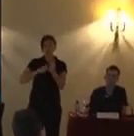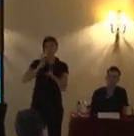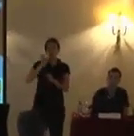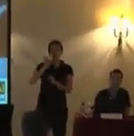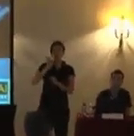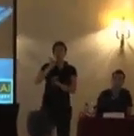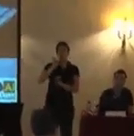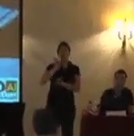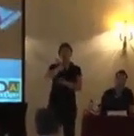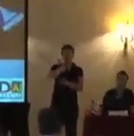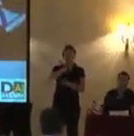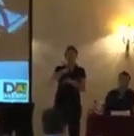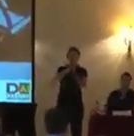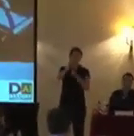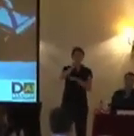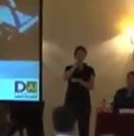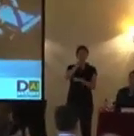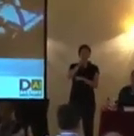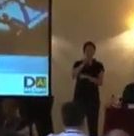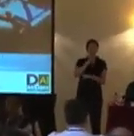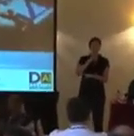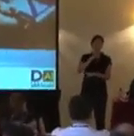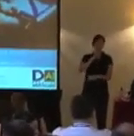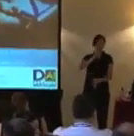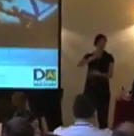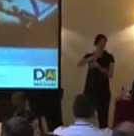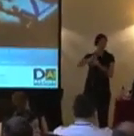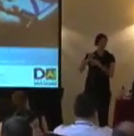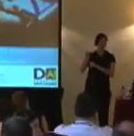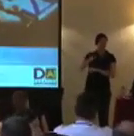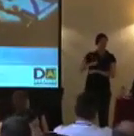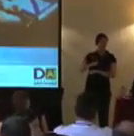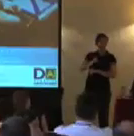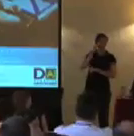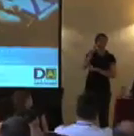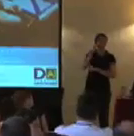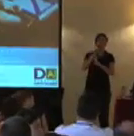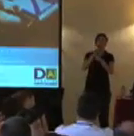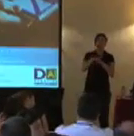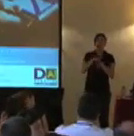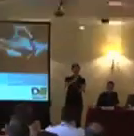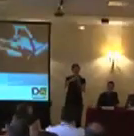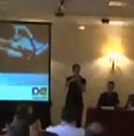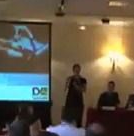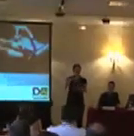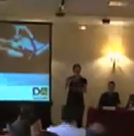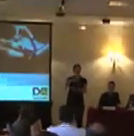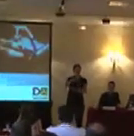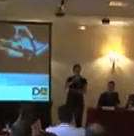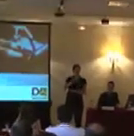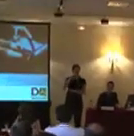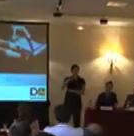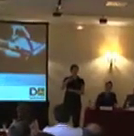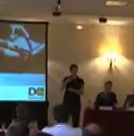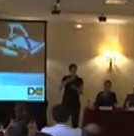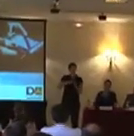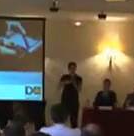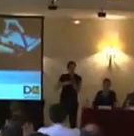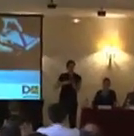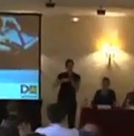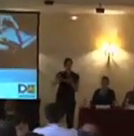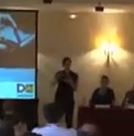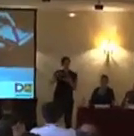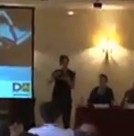really follows on from what he said. Apart from the existing systems, UIDLs, etc., for user